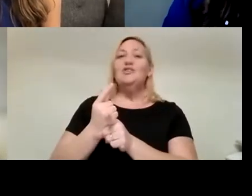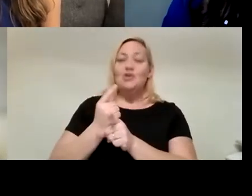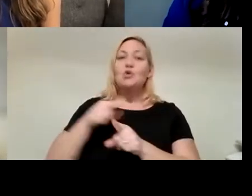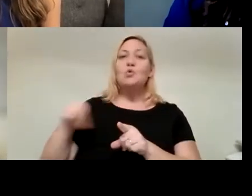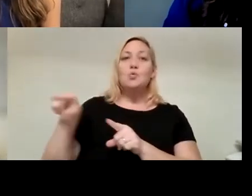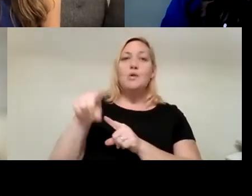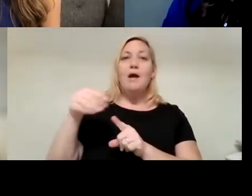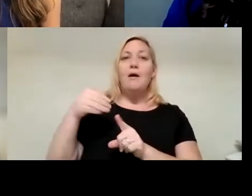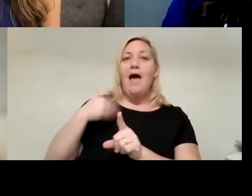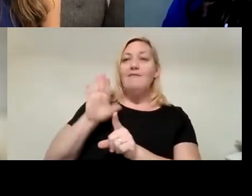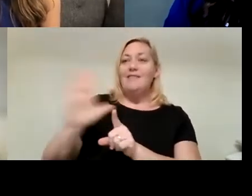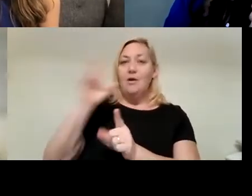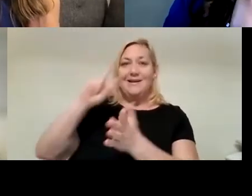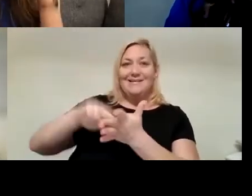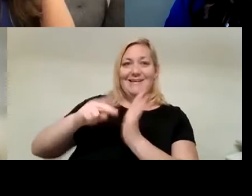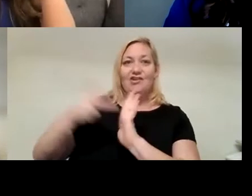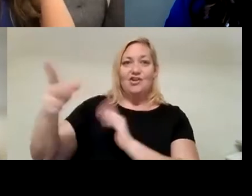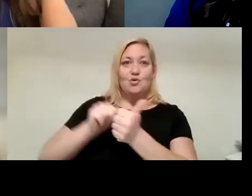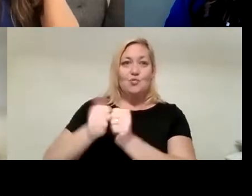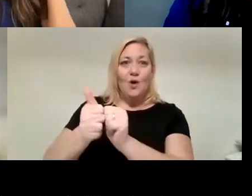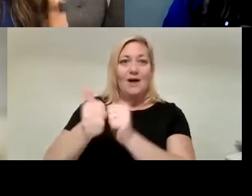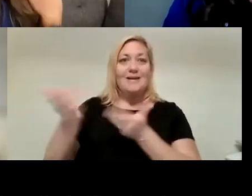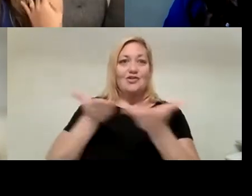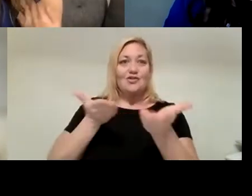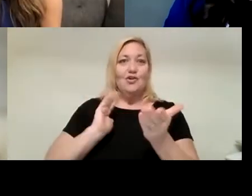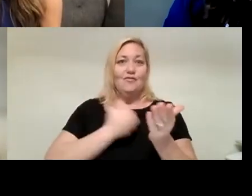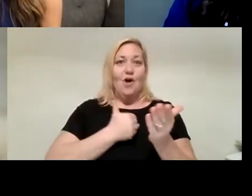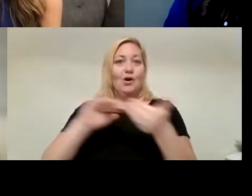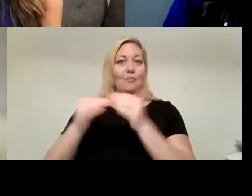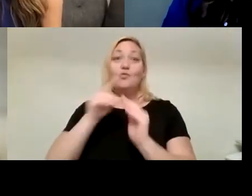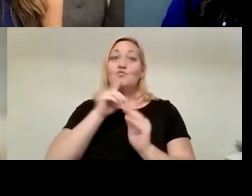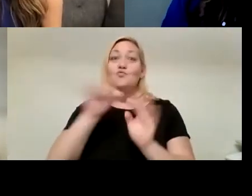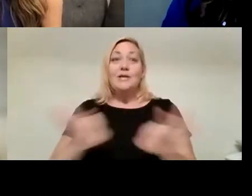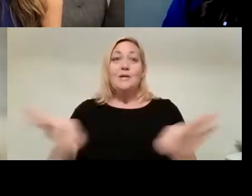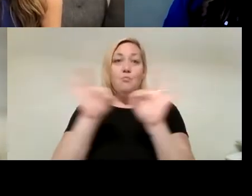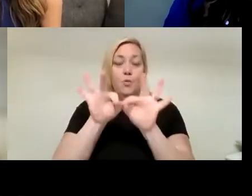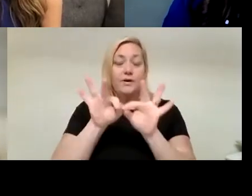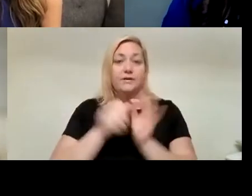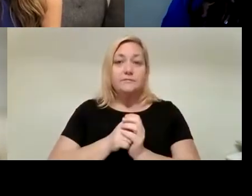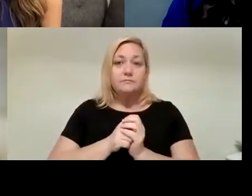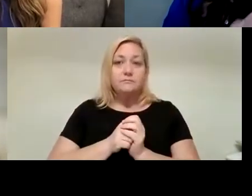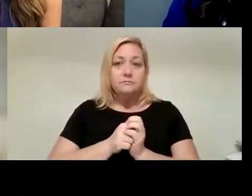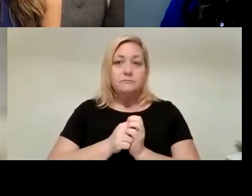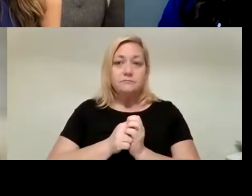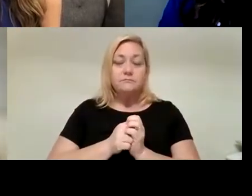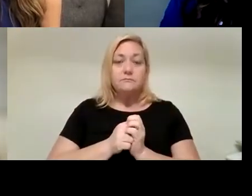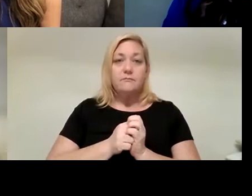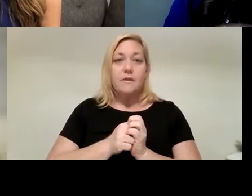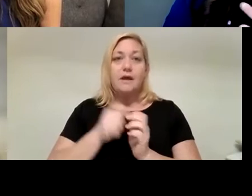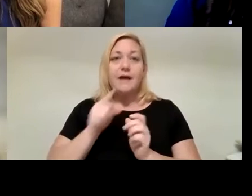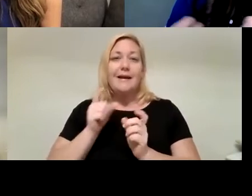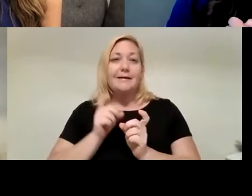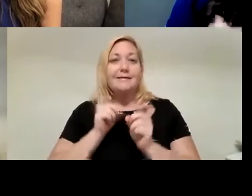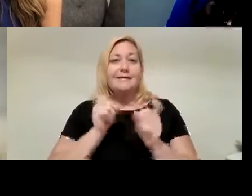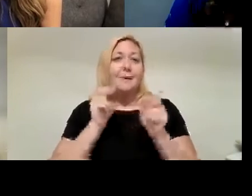are having that intention to run and serve our community is so important. It's returning that favor